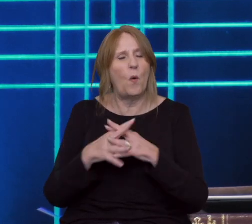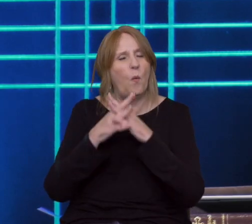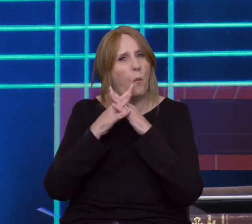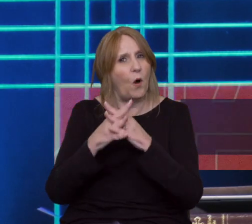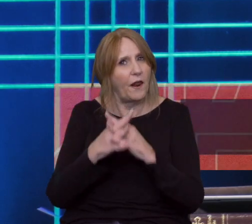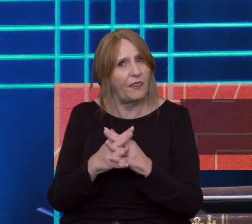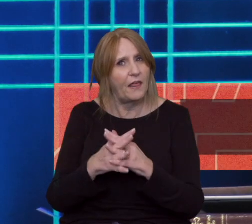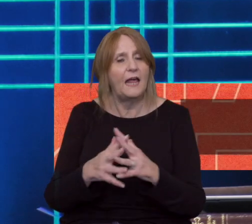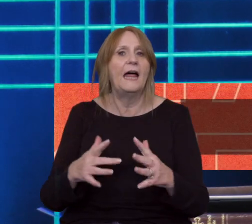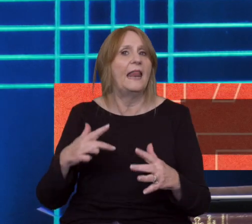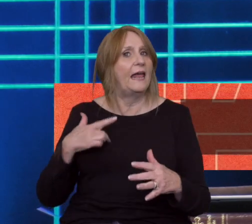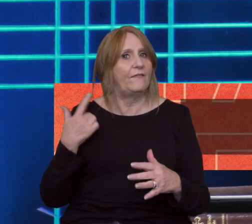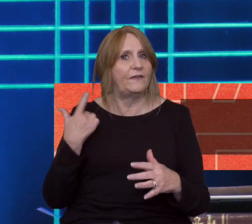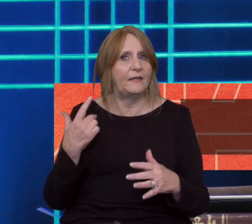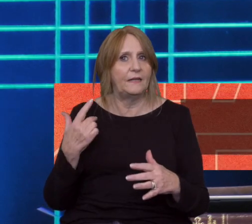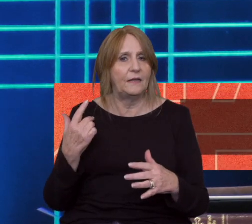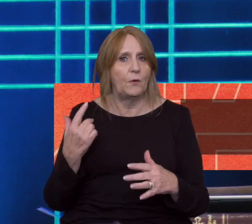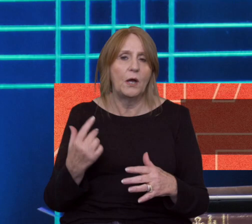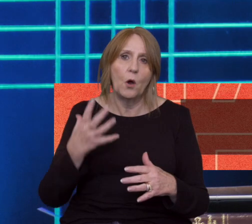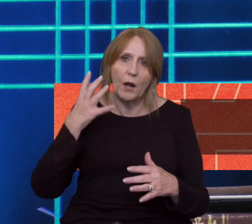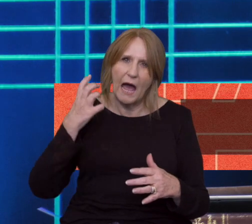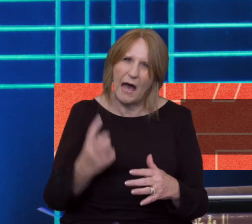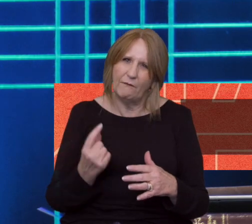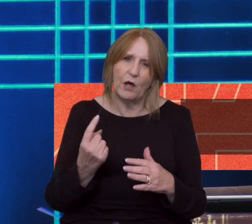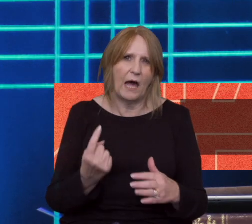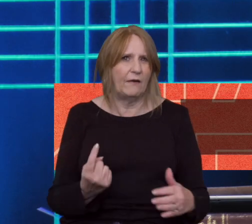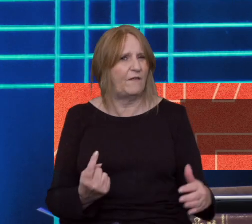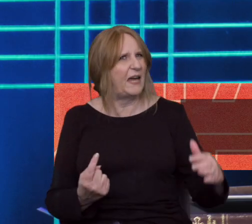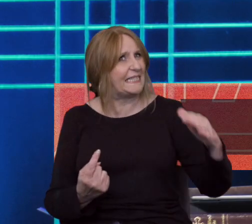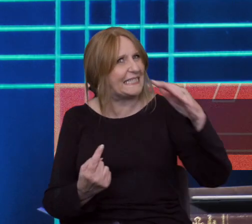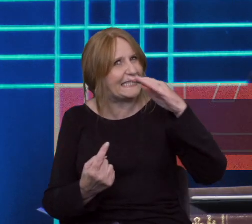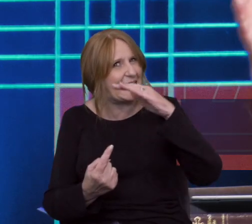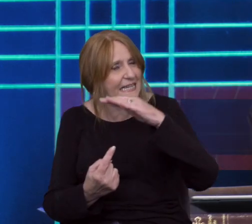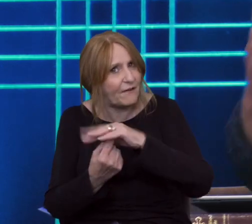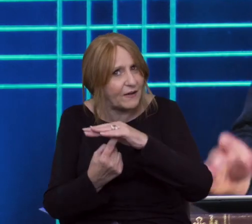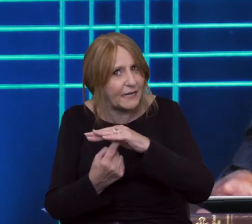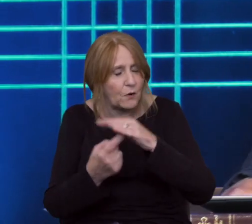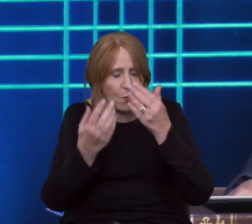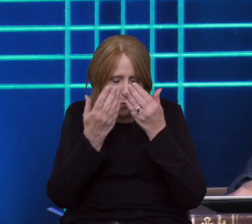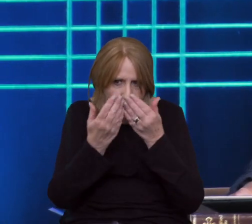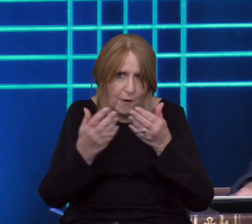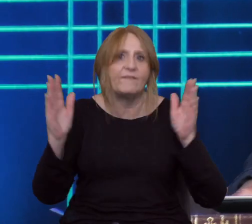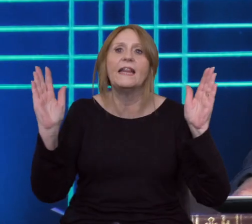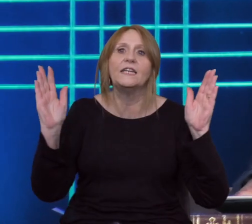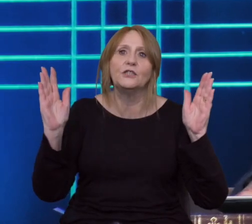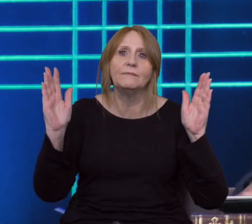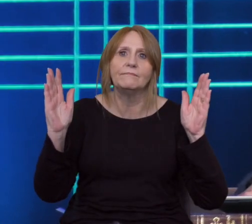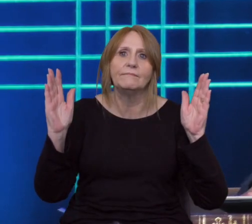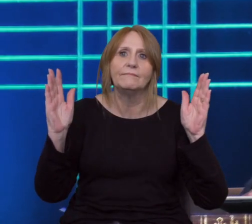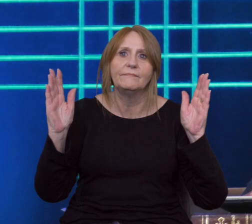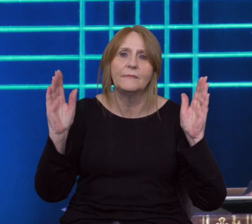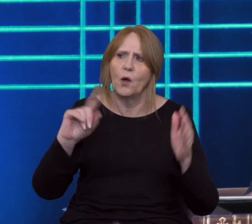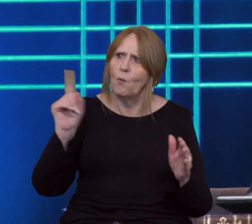very significant revelation. What's revelation? Revelation is when you really,